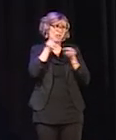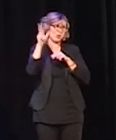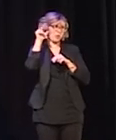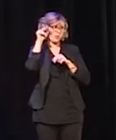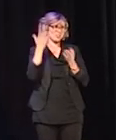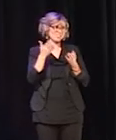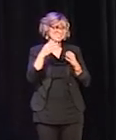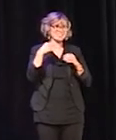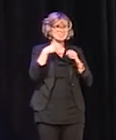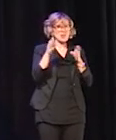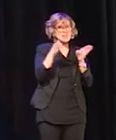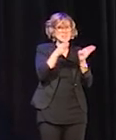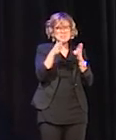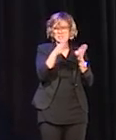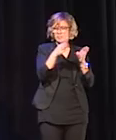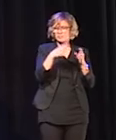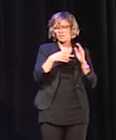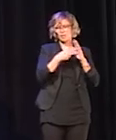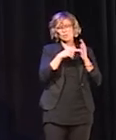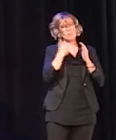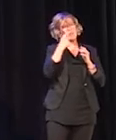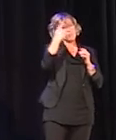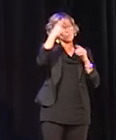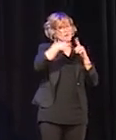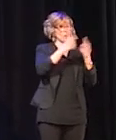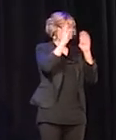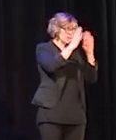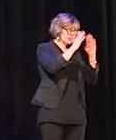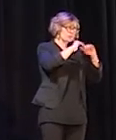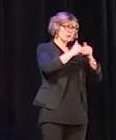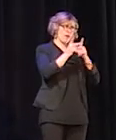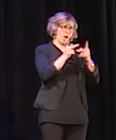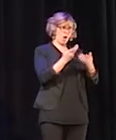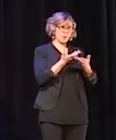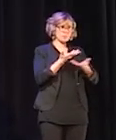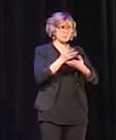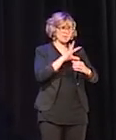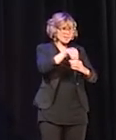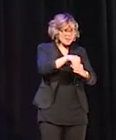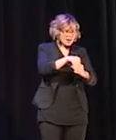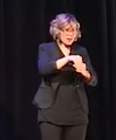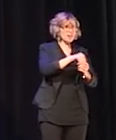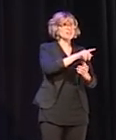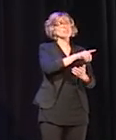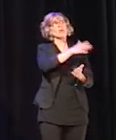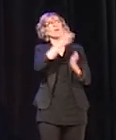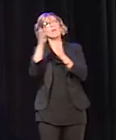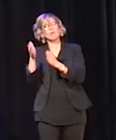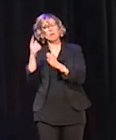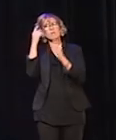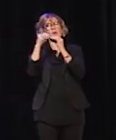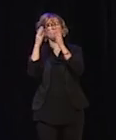And there are a couple other insights, too. So once you start really thinking about attention points and how people engage with the experience, then you start thinking a bit broader about